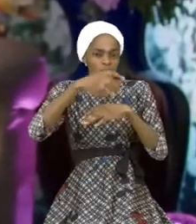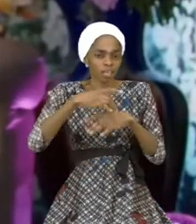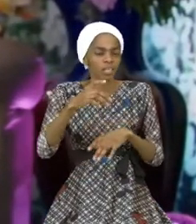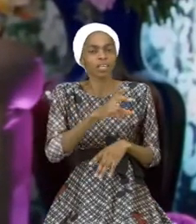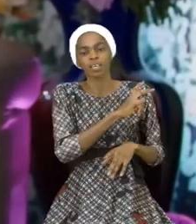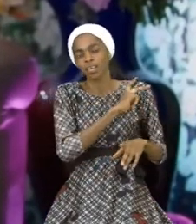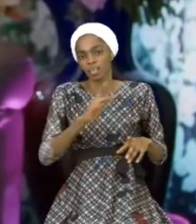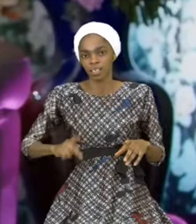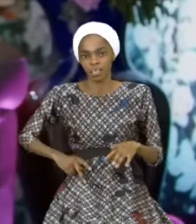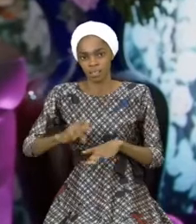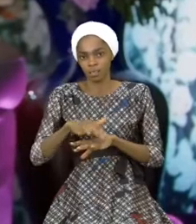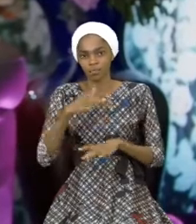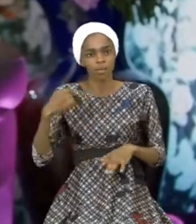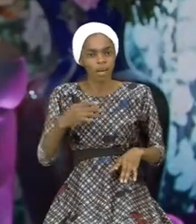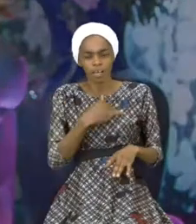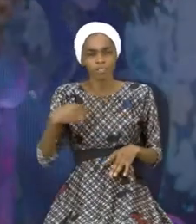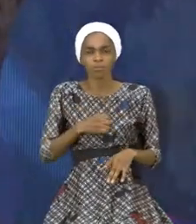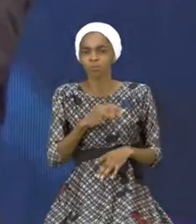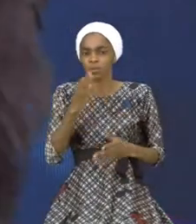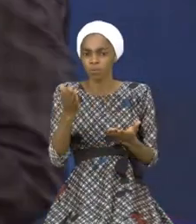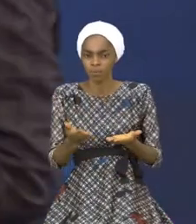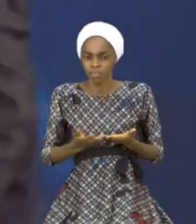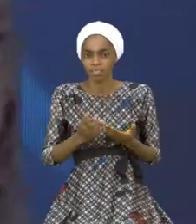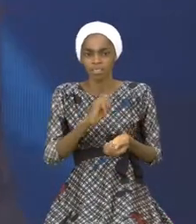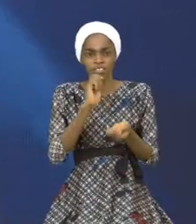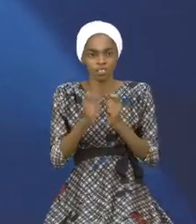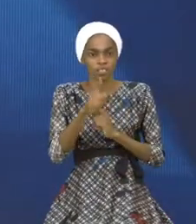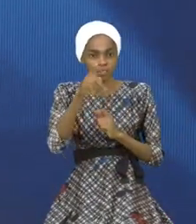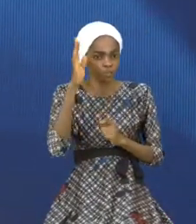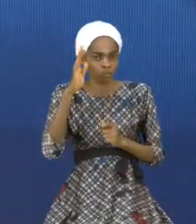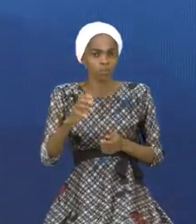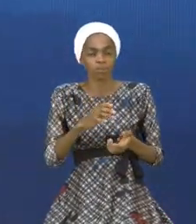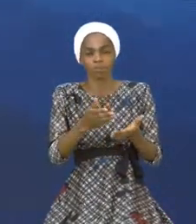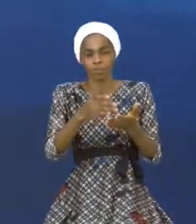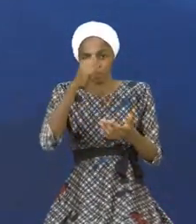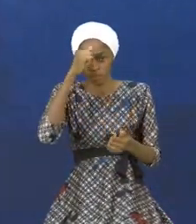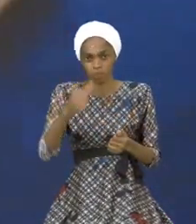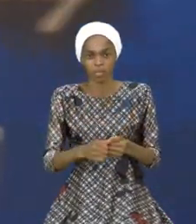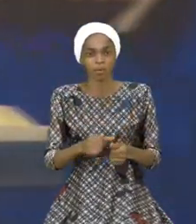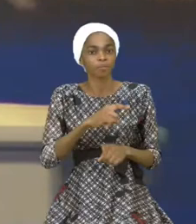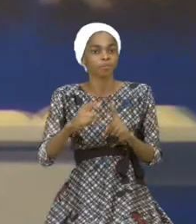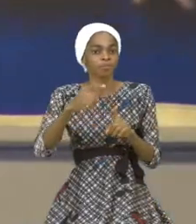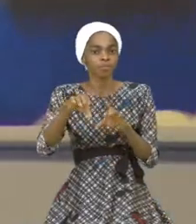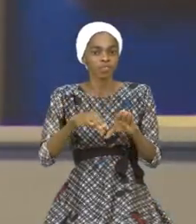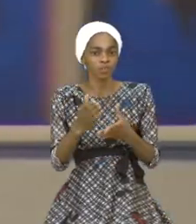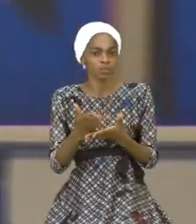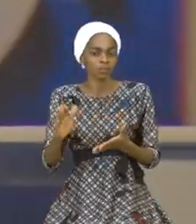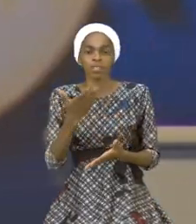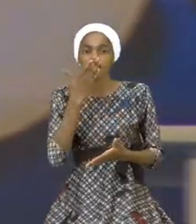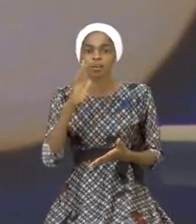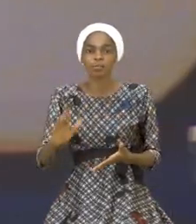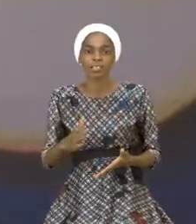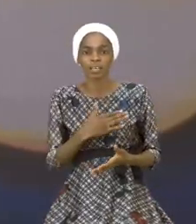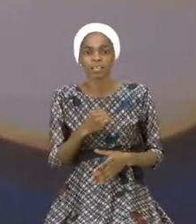we want a change. You will remember when you've done something bad and they caught